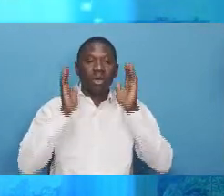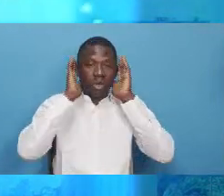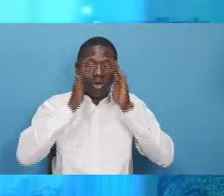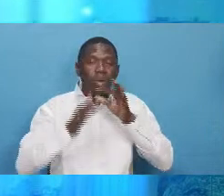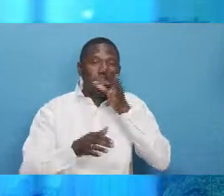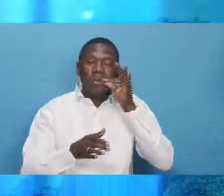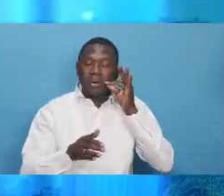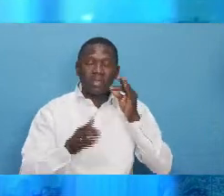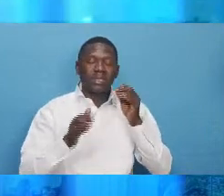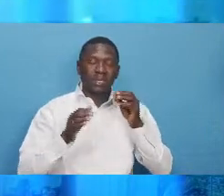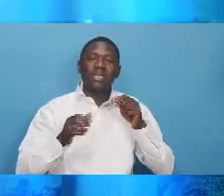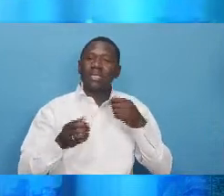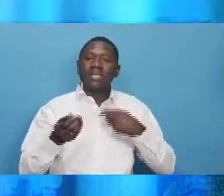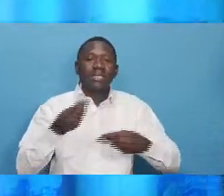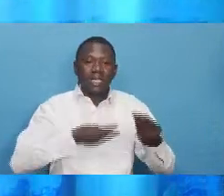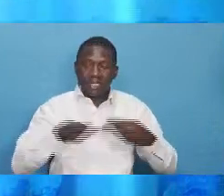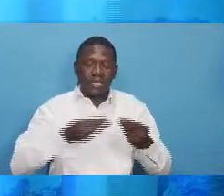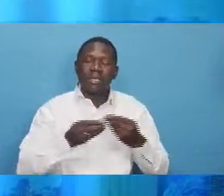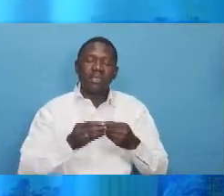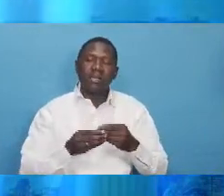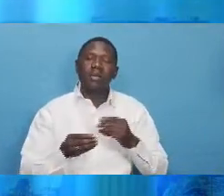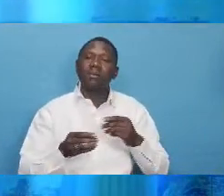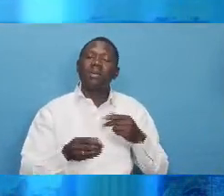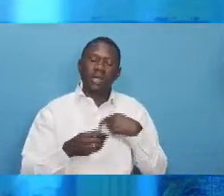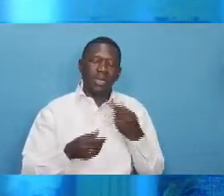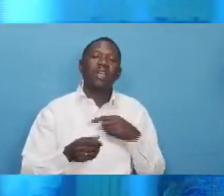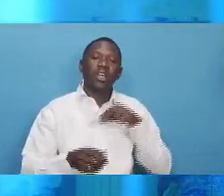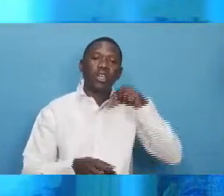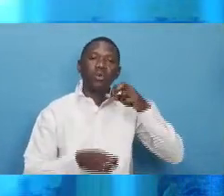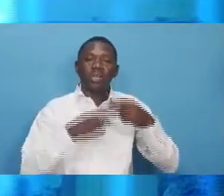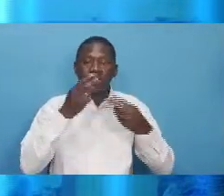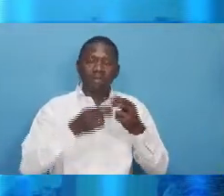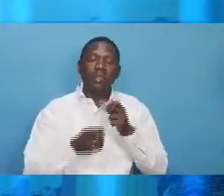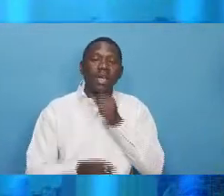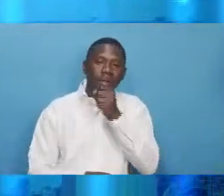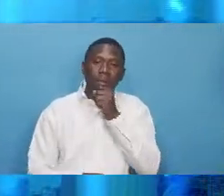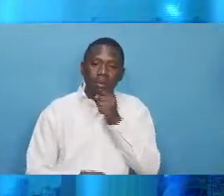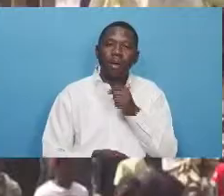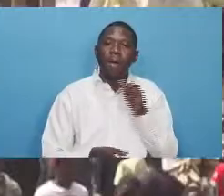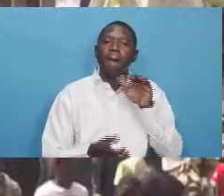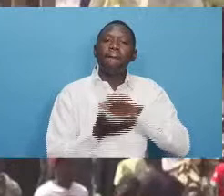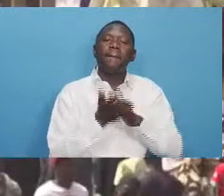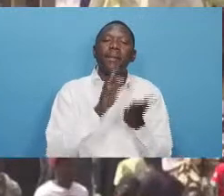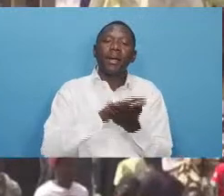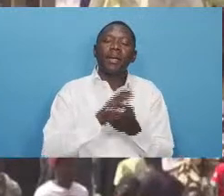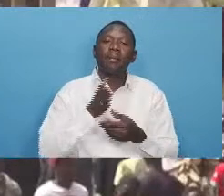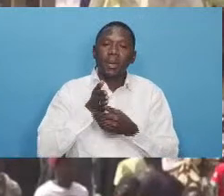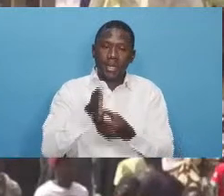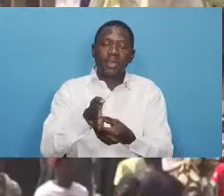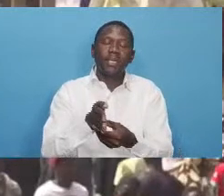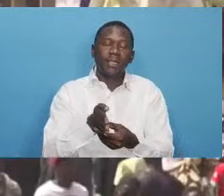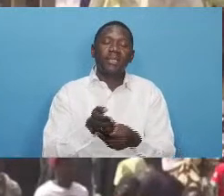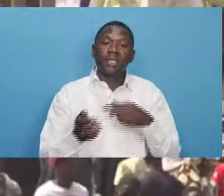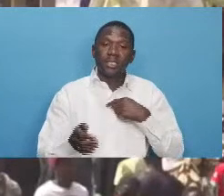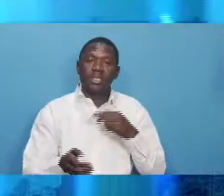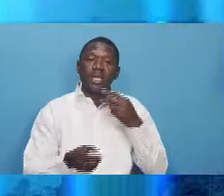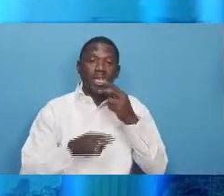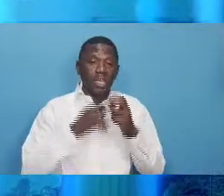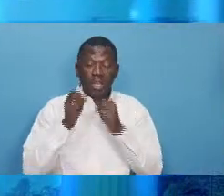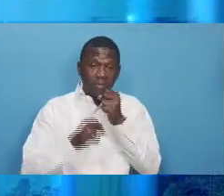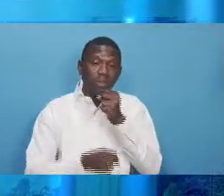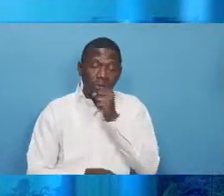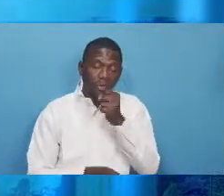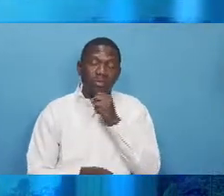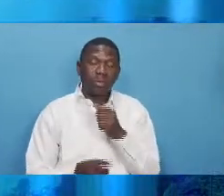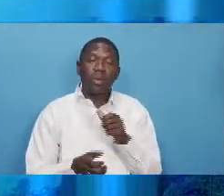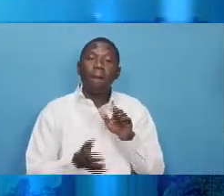QTV engaged the KMC market manager, Modu Njai, to shed light on the matter. In this interview, the market manager explains reasons